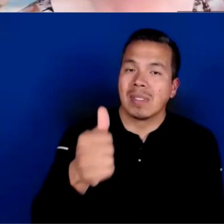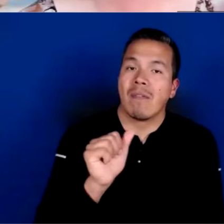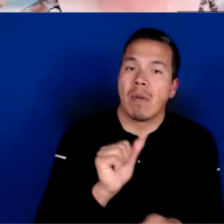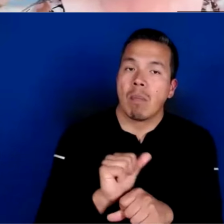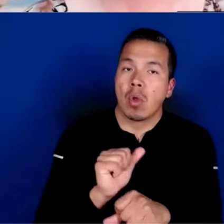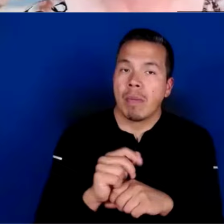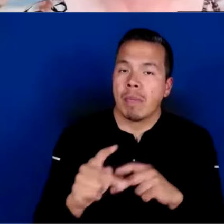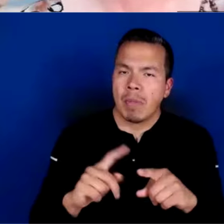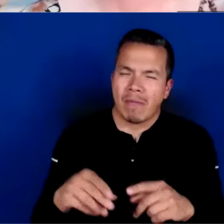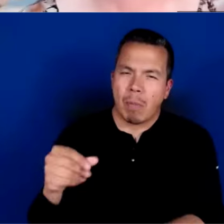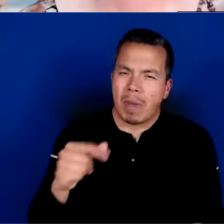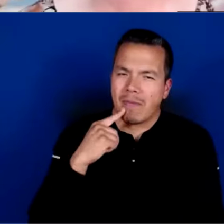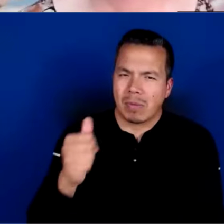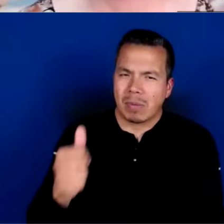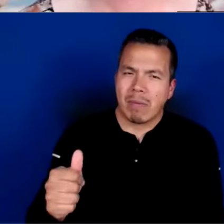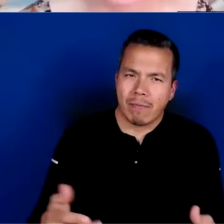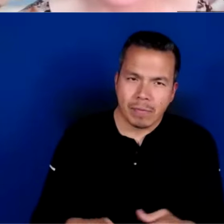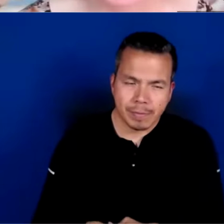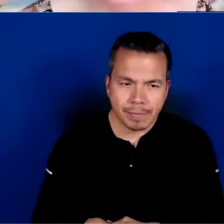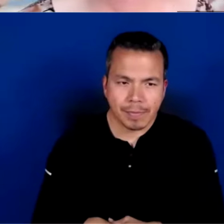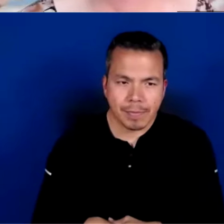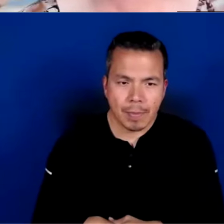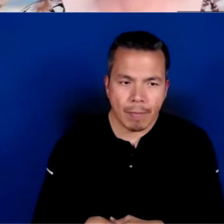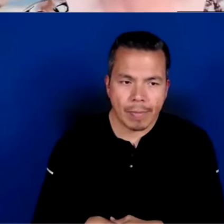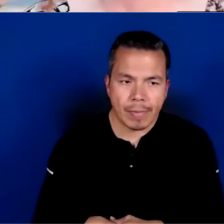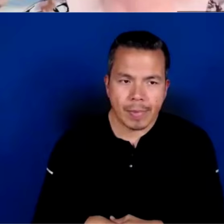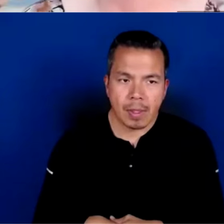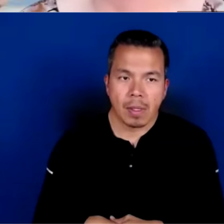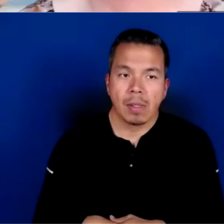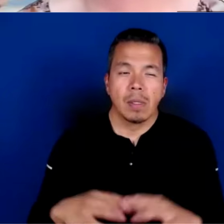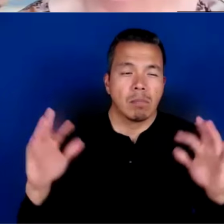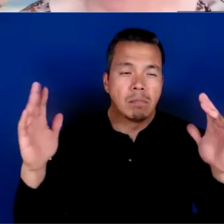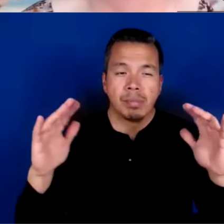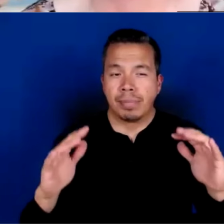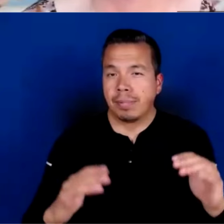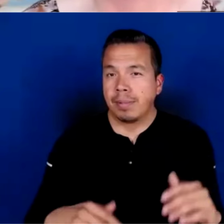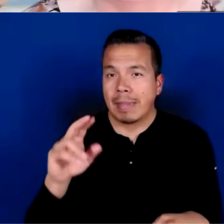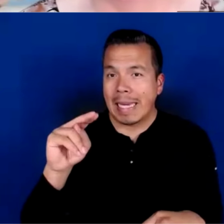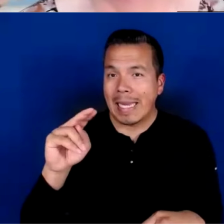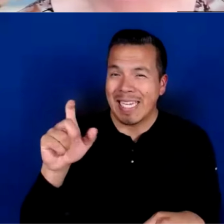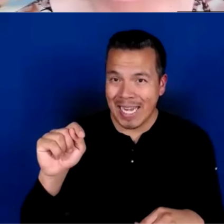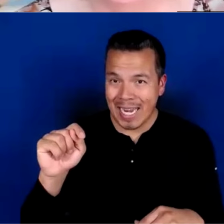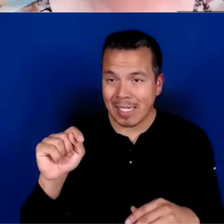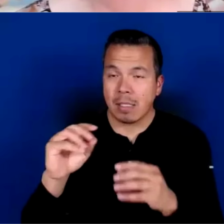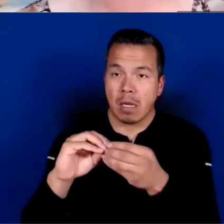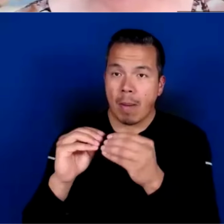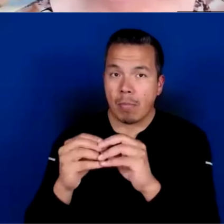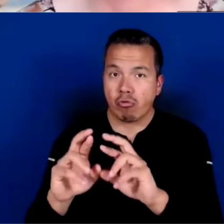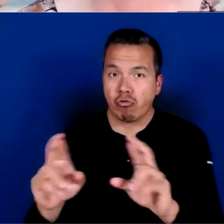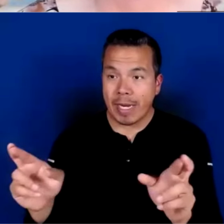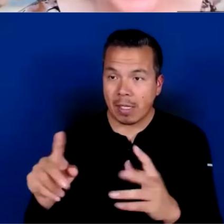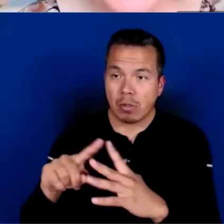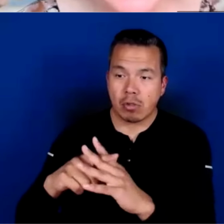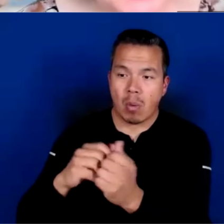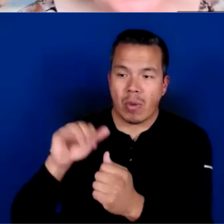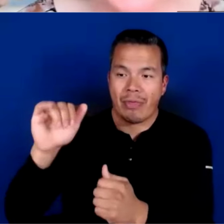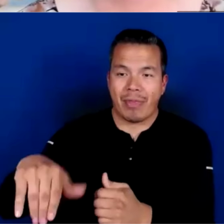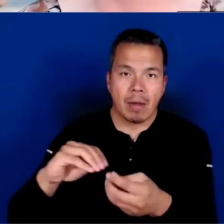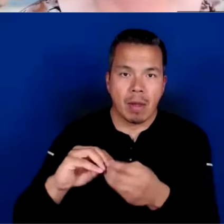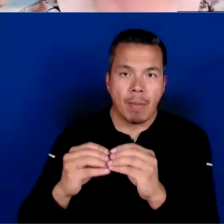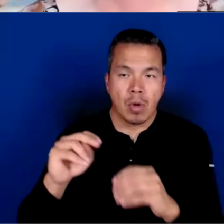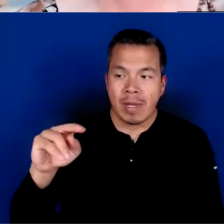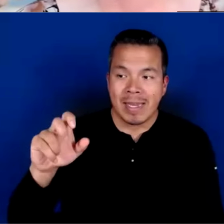themselves. So once we come up with that net earnings from self-employment amount, we start there, and then you'll see there are lots